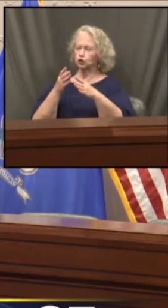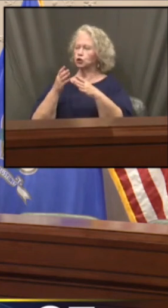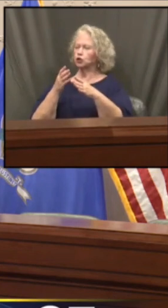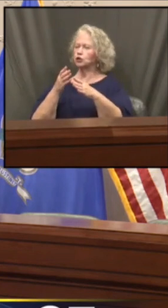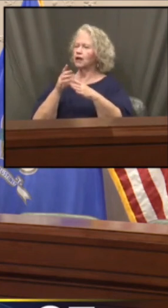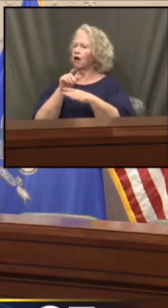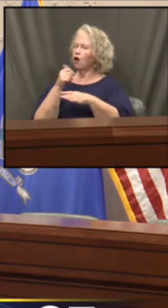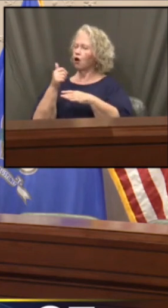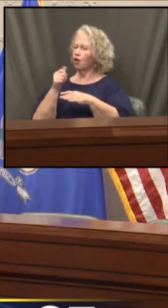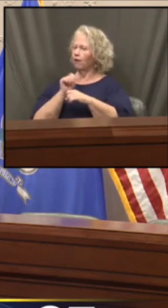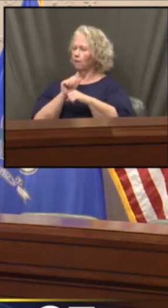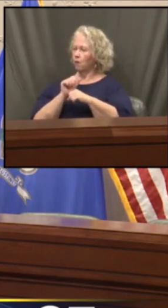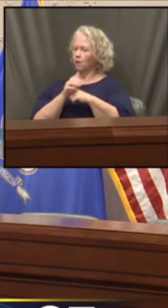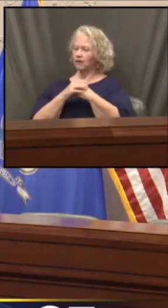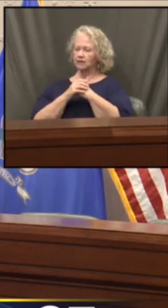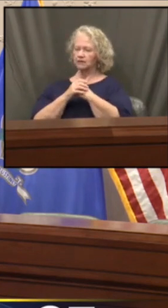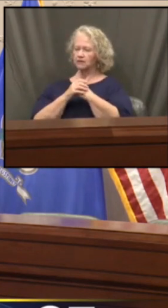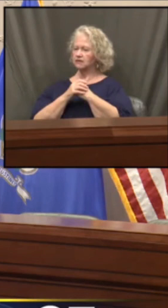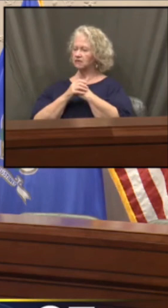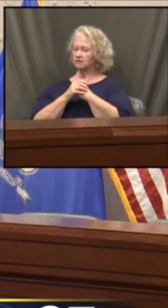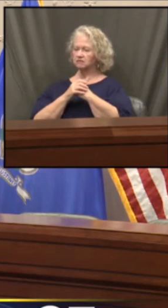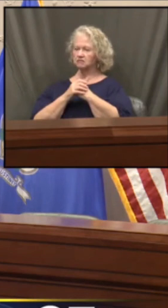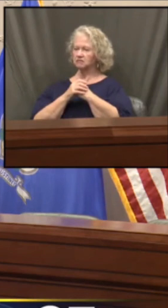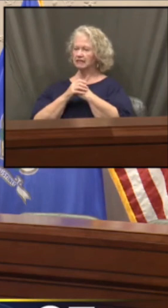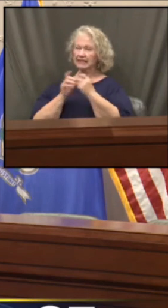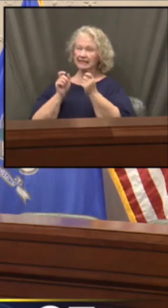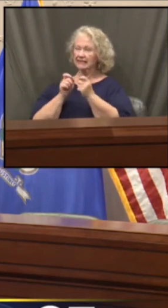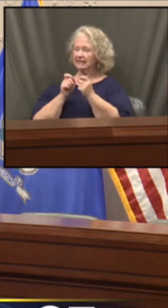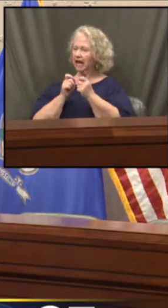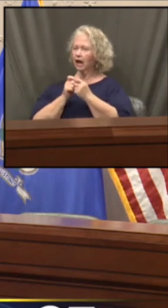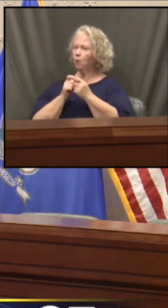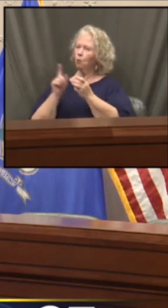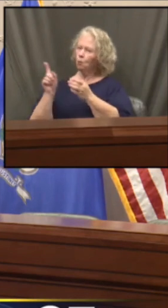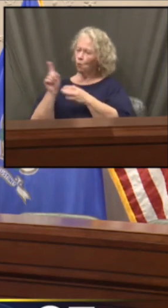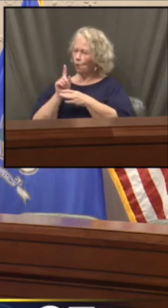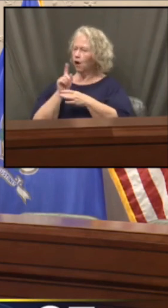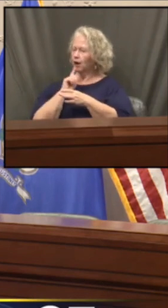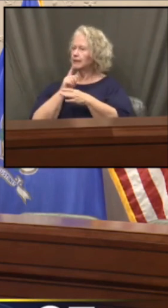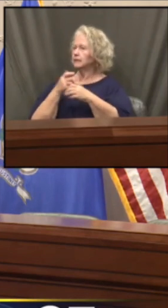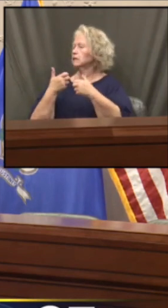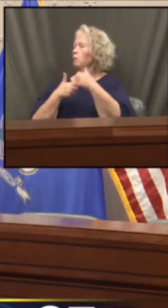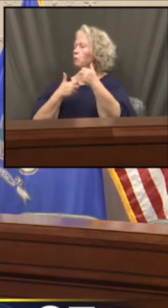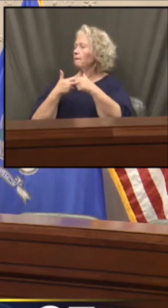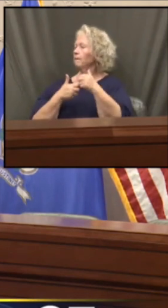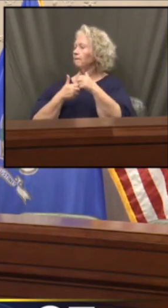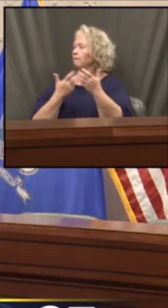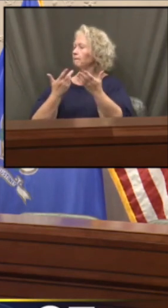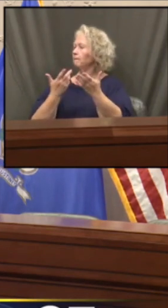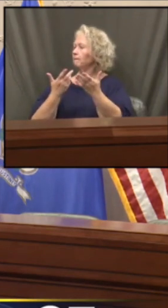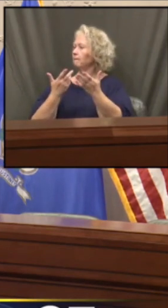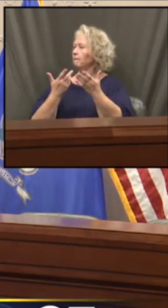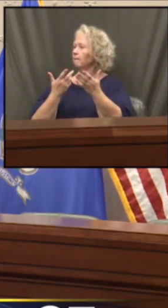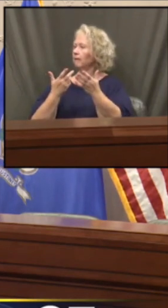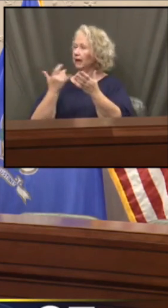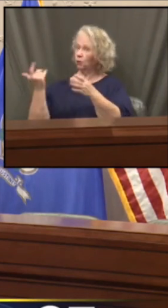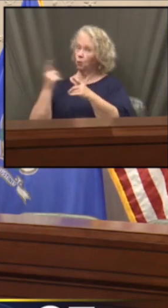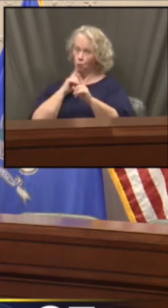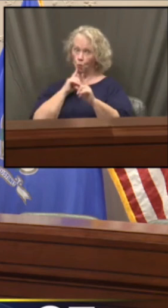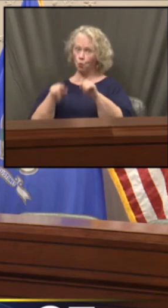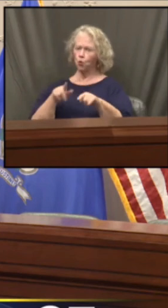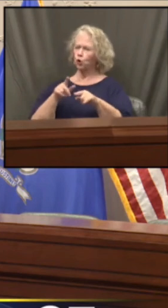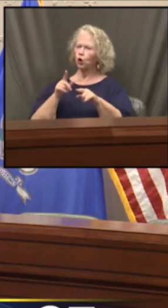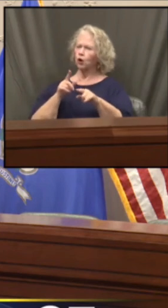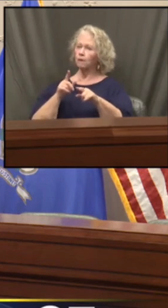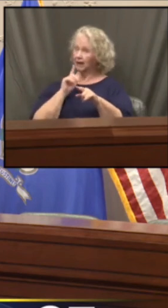employees? So in other words, what is exactly the problem, the size of the problem you're trying to address with the mandates?